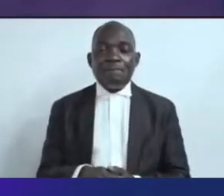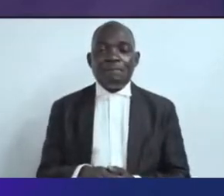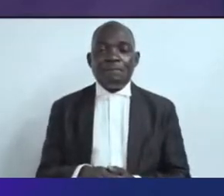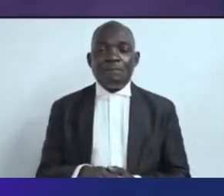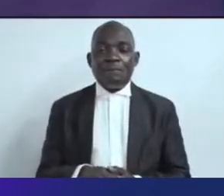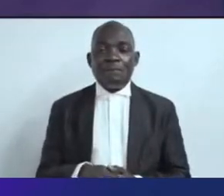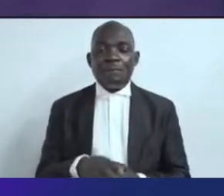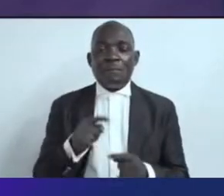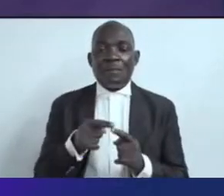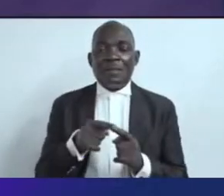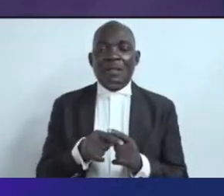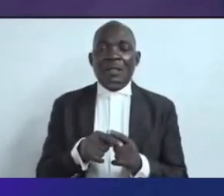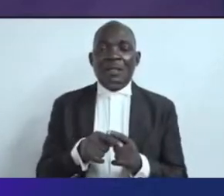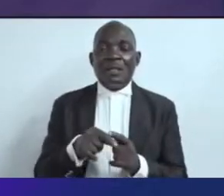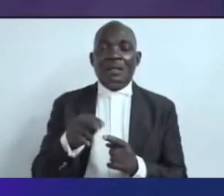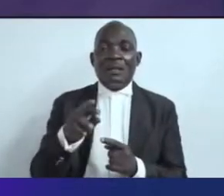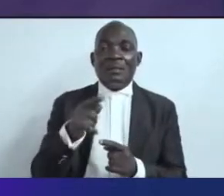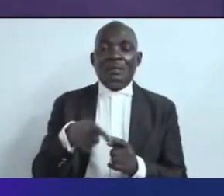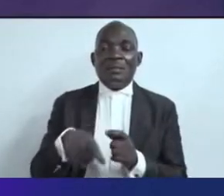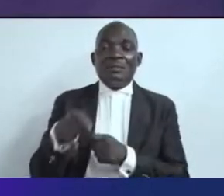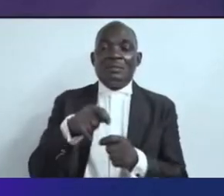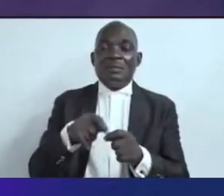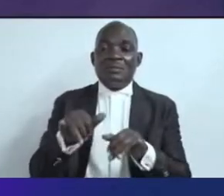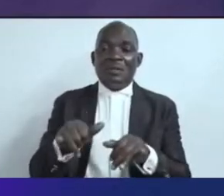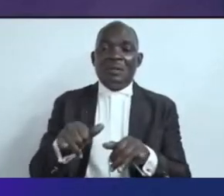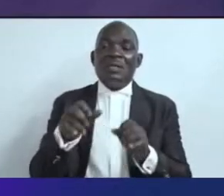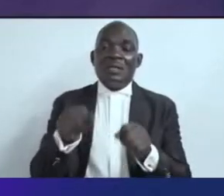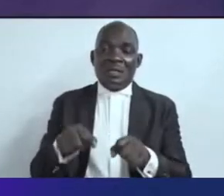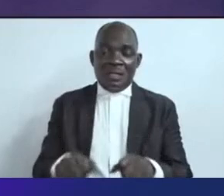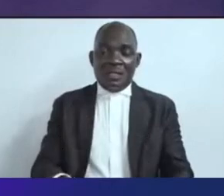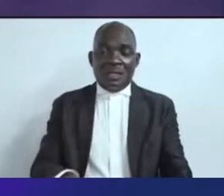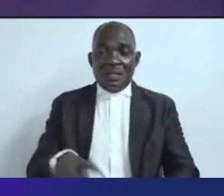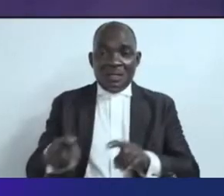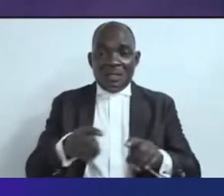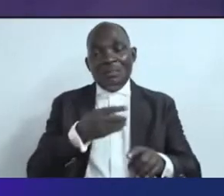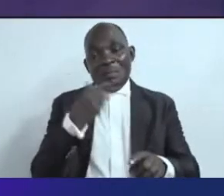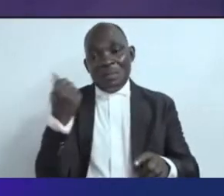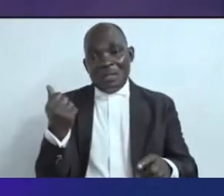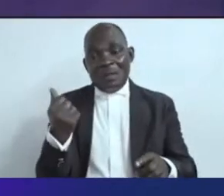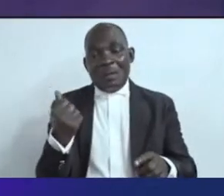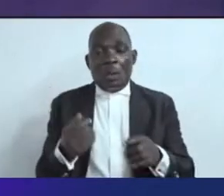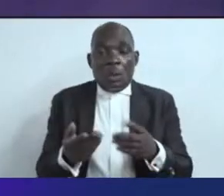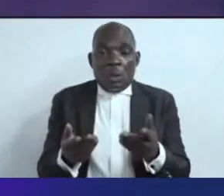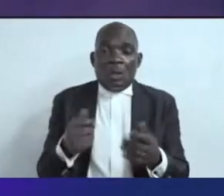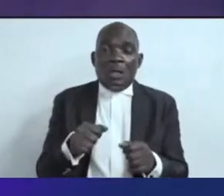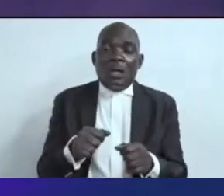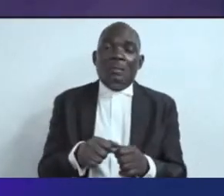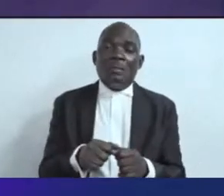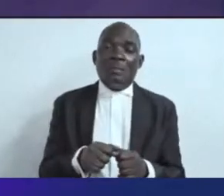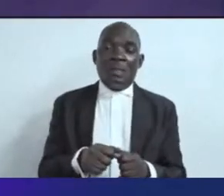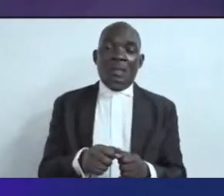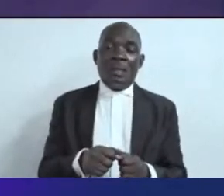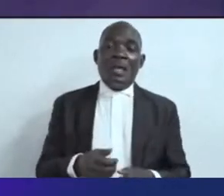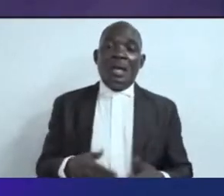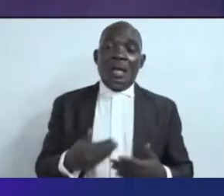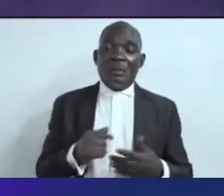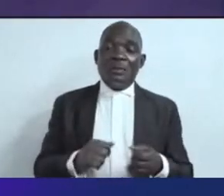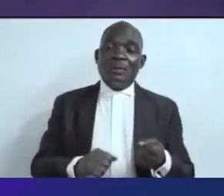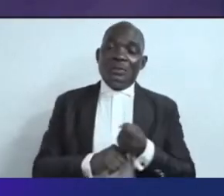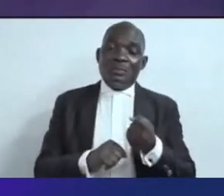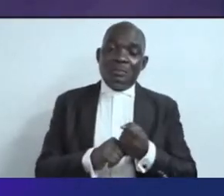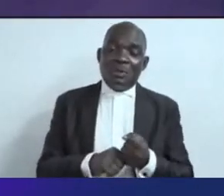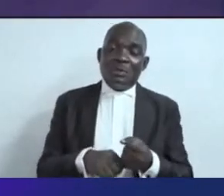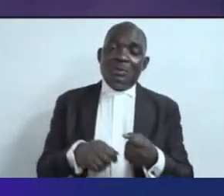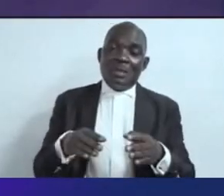relatively stable exchange rate and whether we could have done better and whether we will be upping our support to the